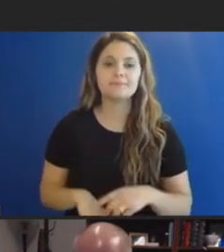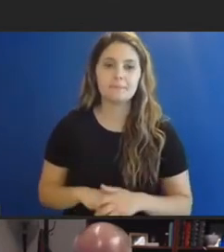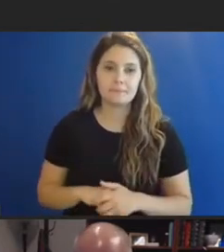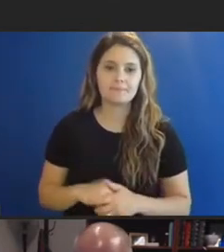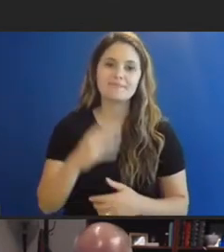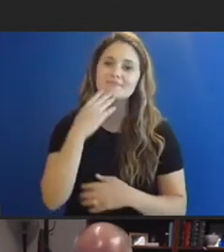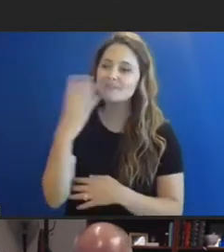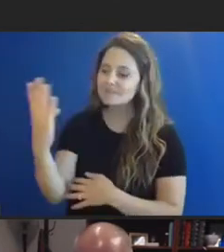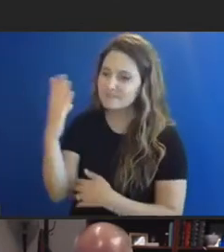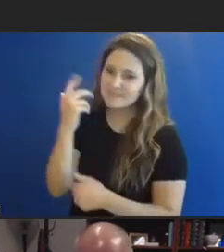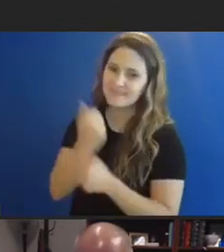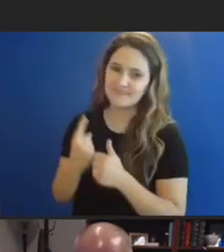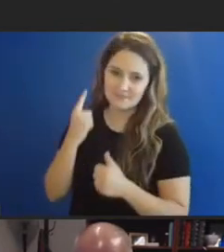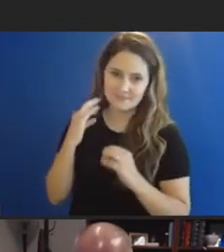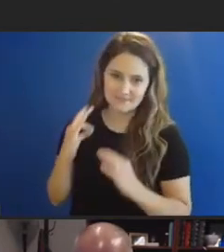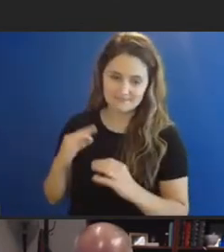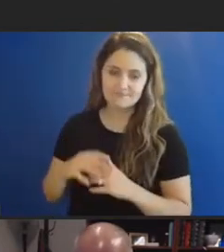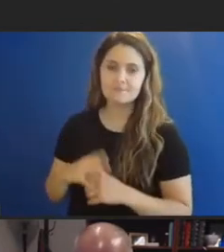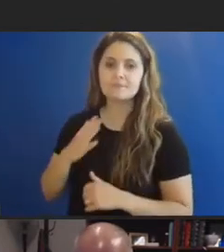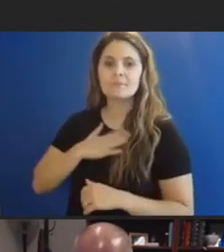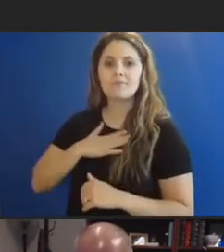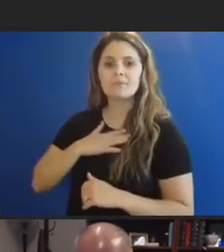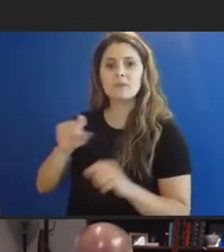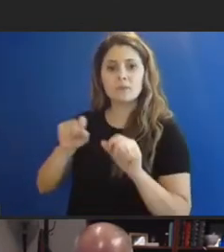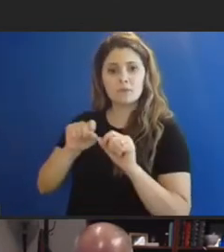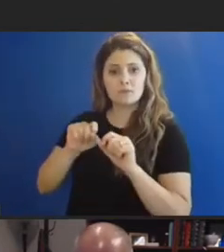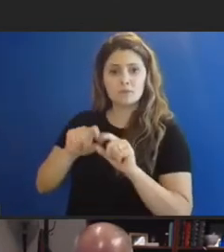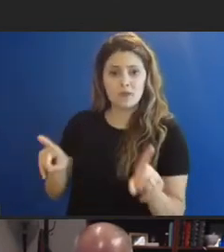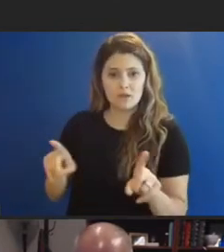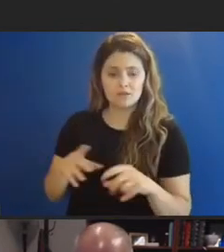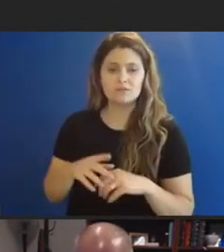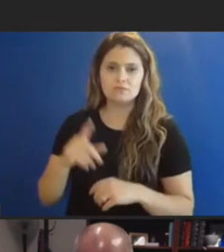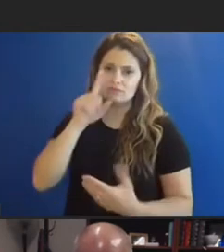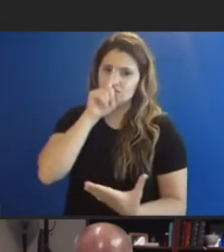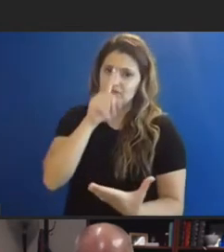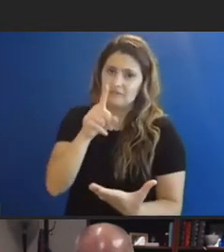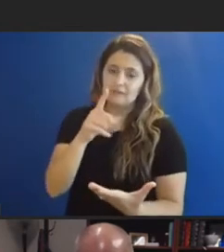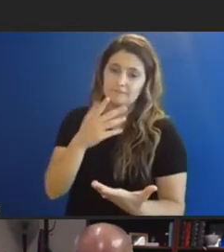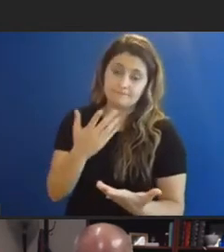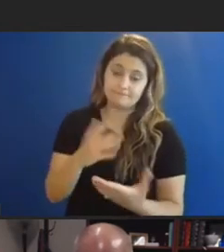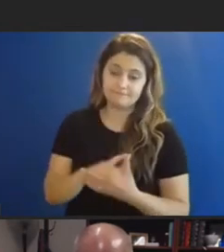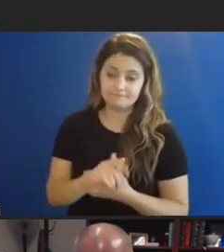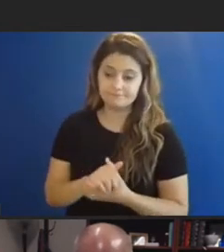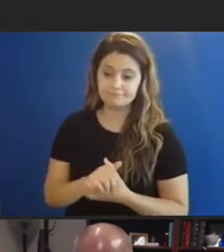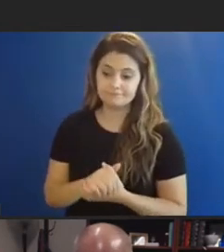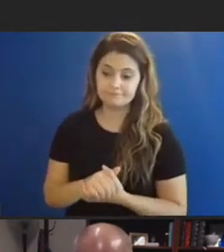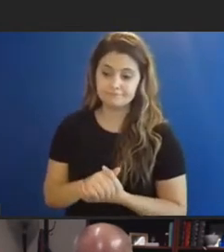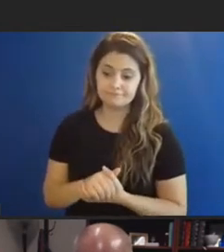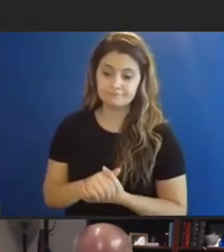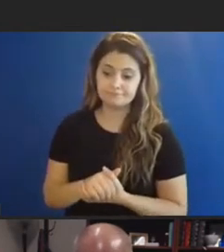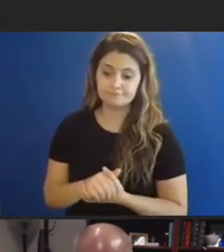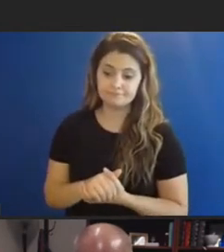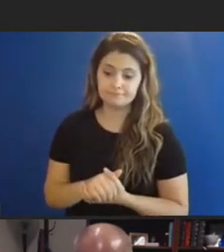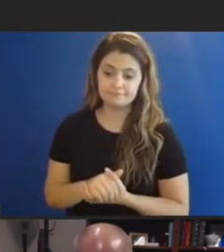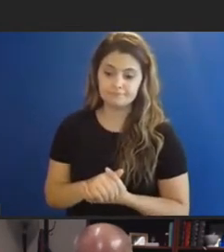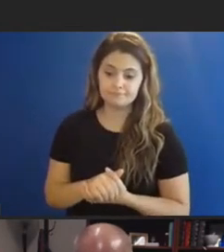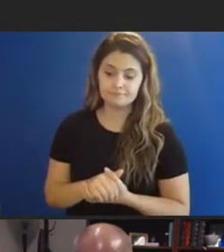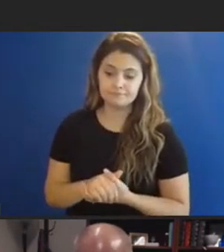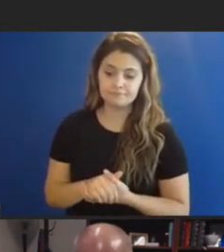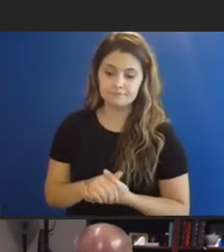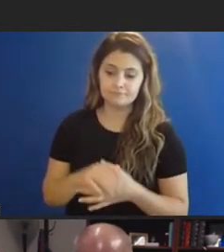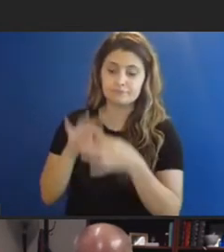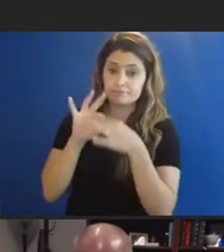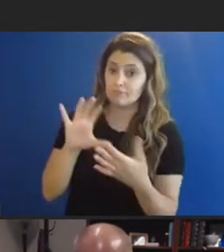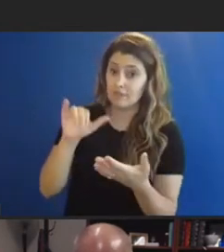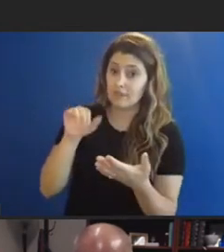Good morning, everyone. My question really is this. At what point, as far as cases,